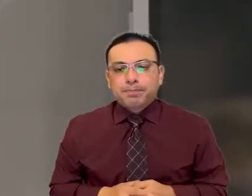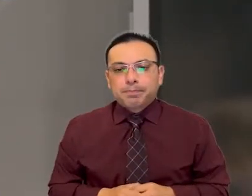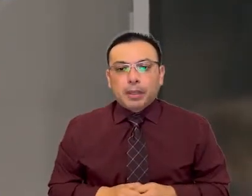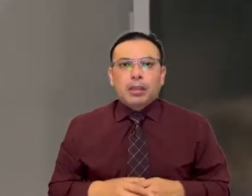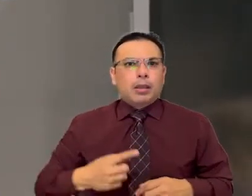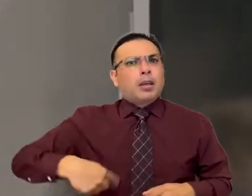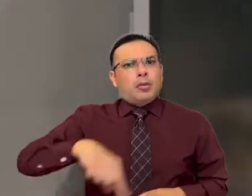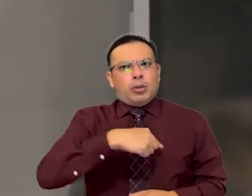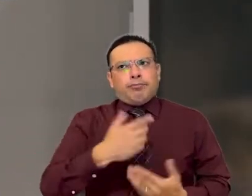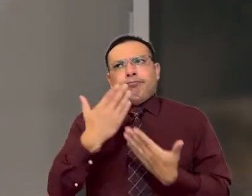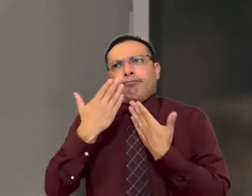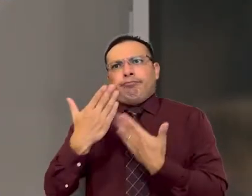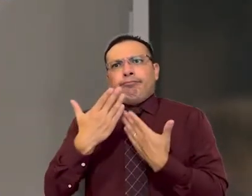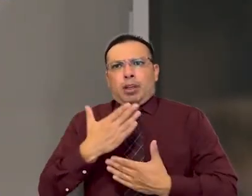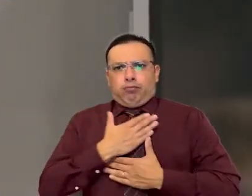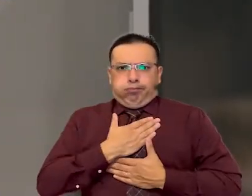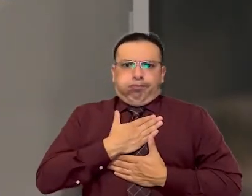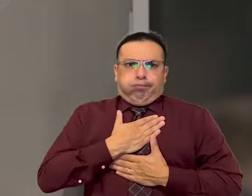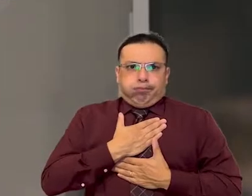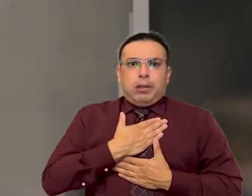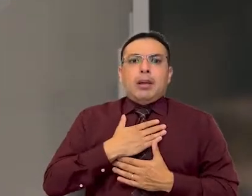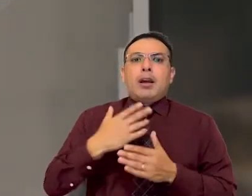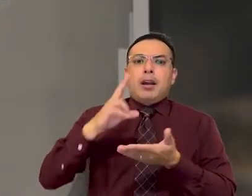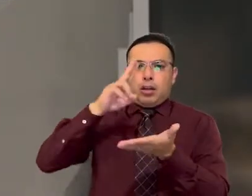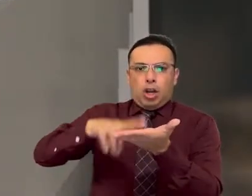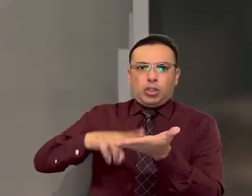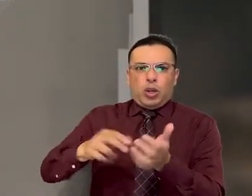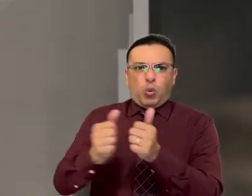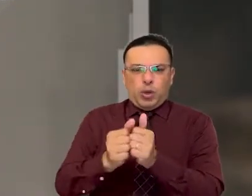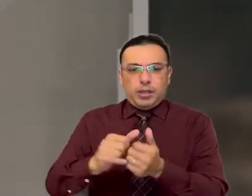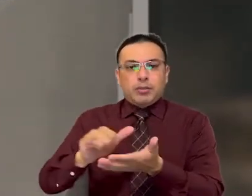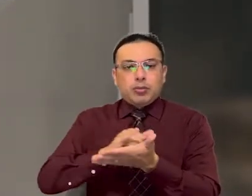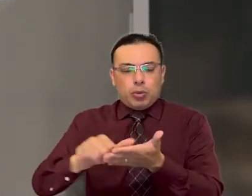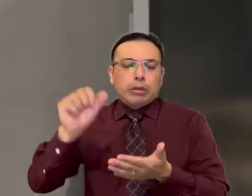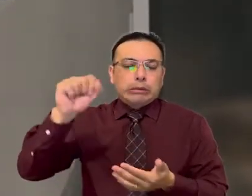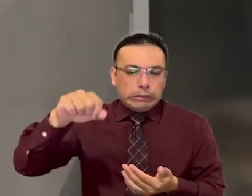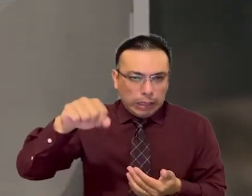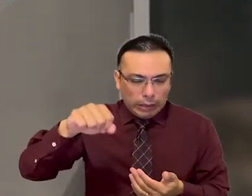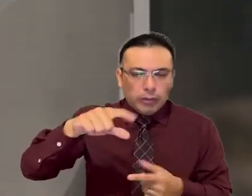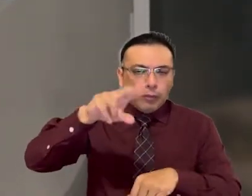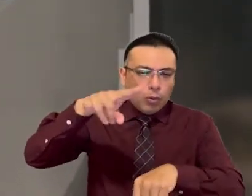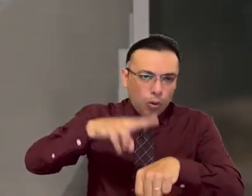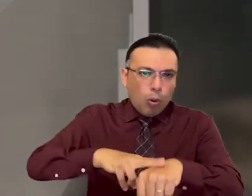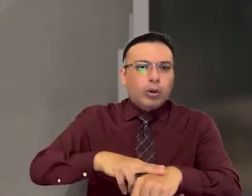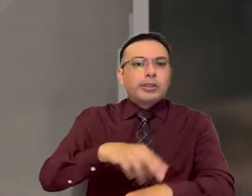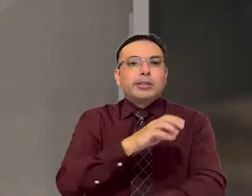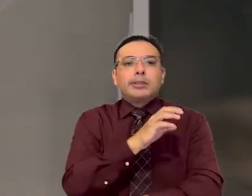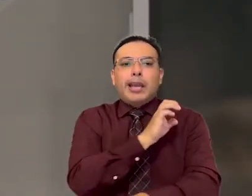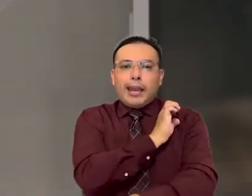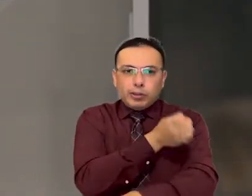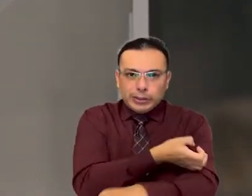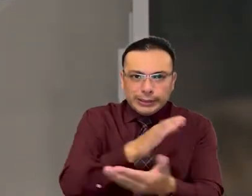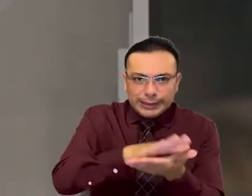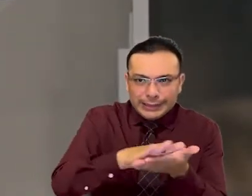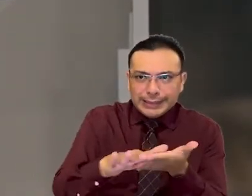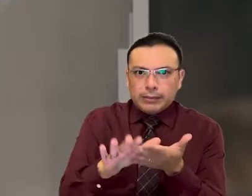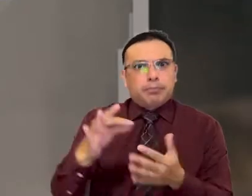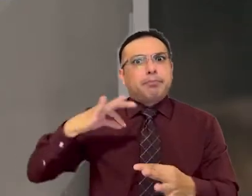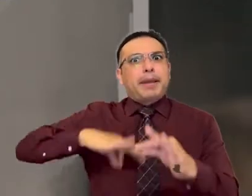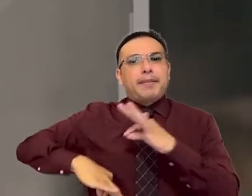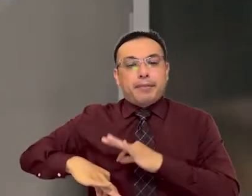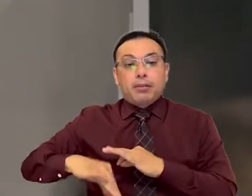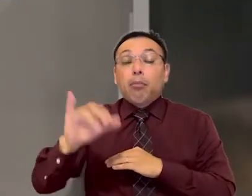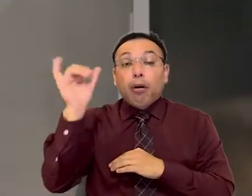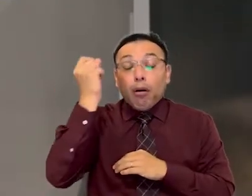just about offshore wind for the clean energy and the climate change benefits, it's also about building a workforce, a